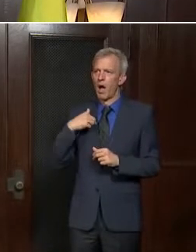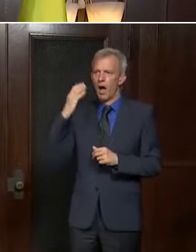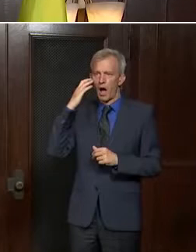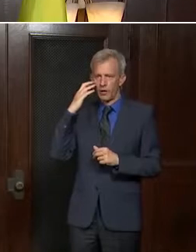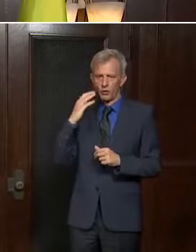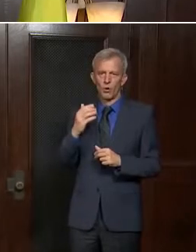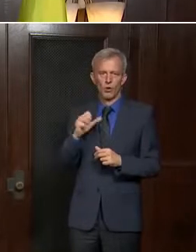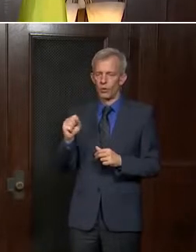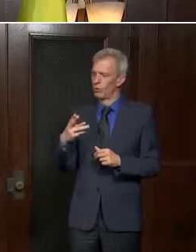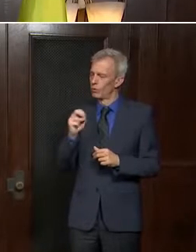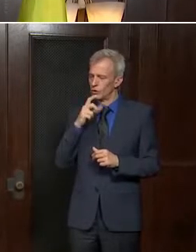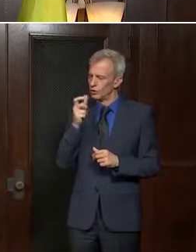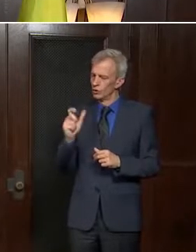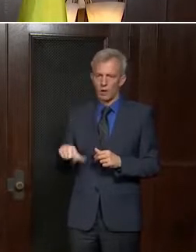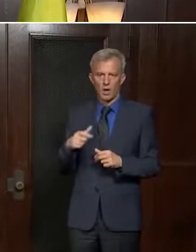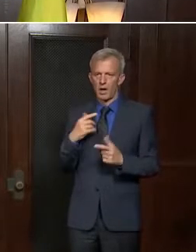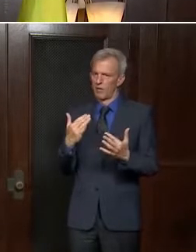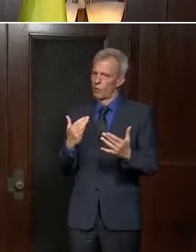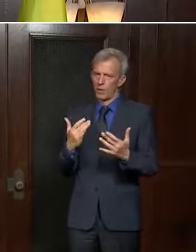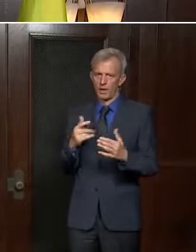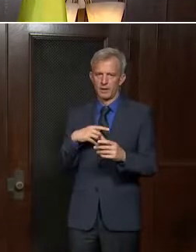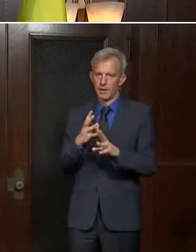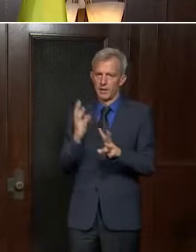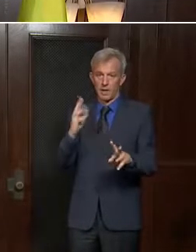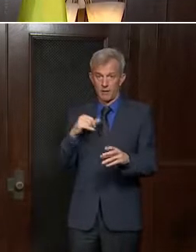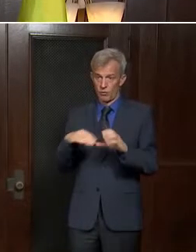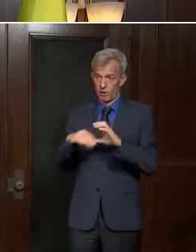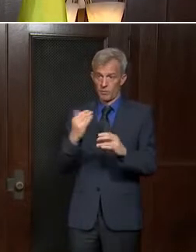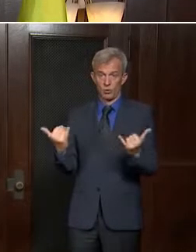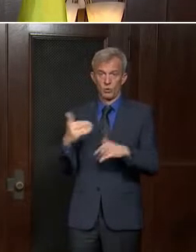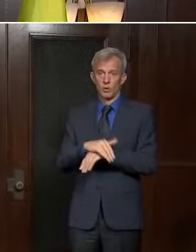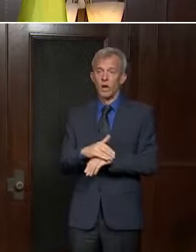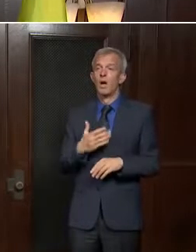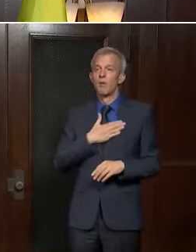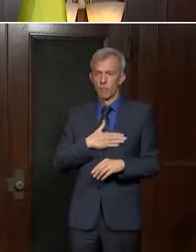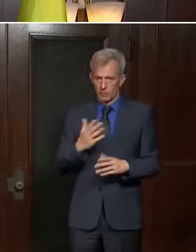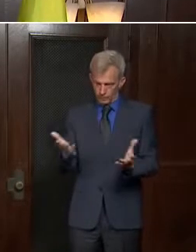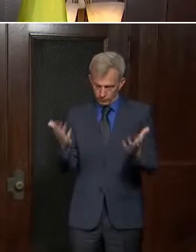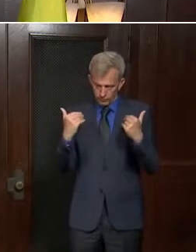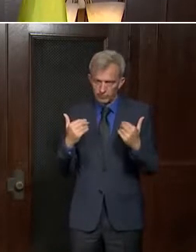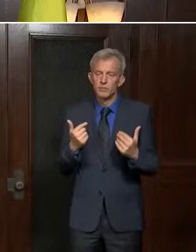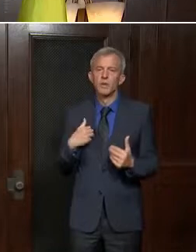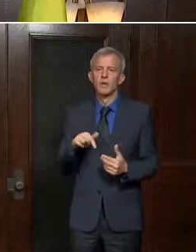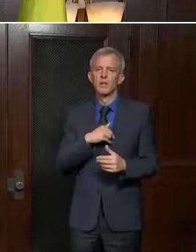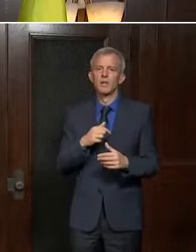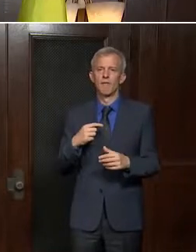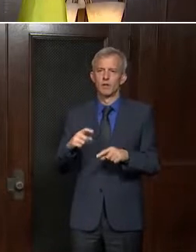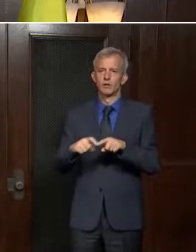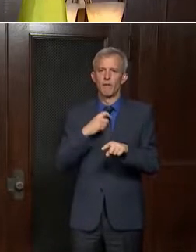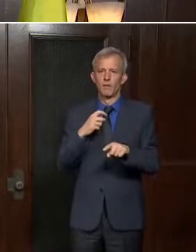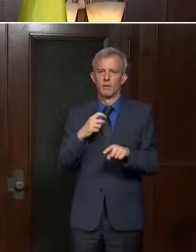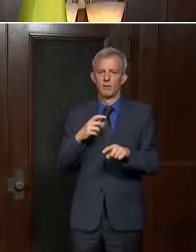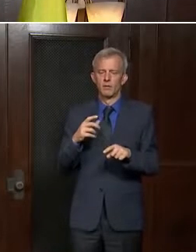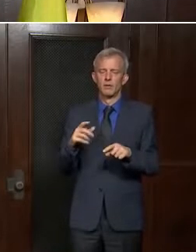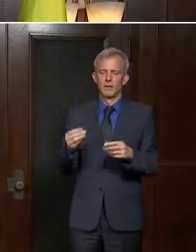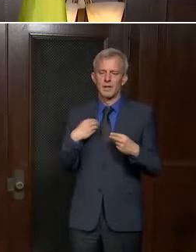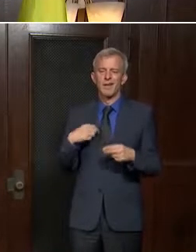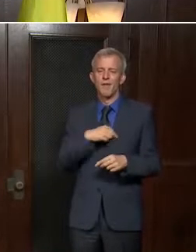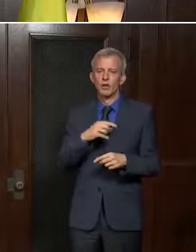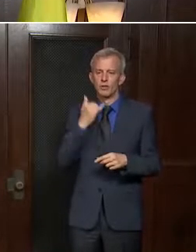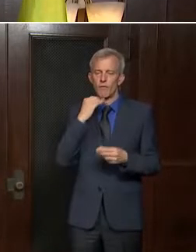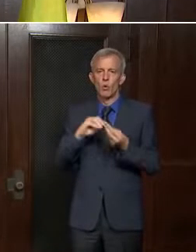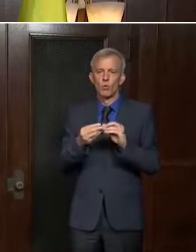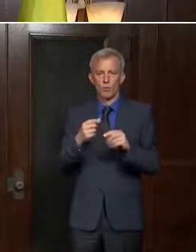wait any second. So if she wants to email us even tonight, she might be listening, please do that. Give us a phone number, we'll call you, we'll make sure you're in a room